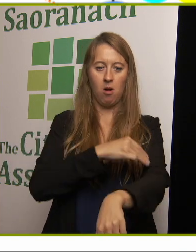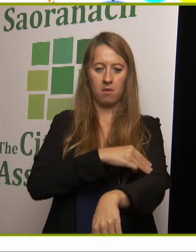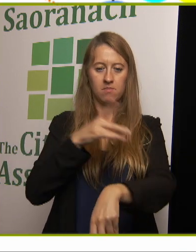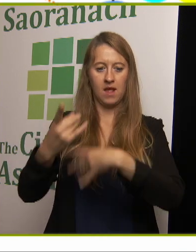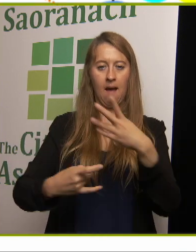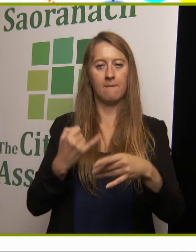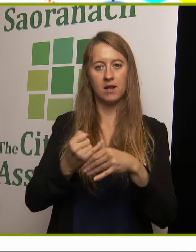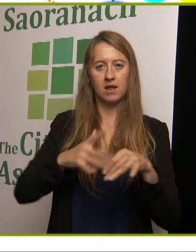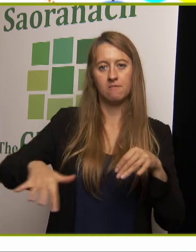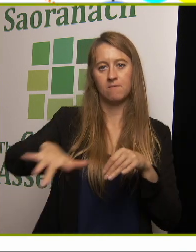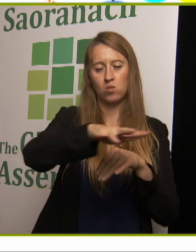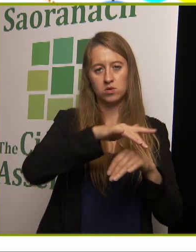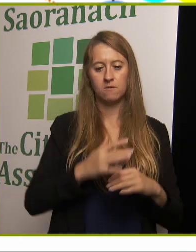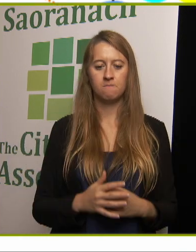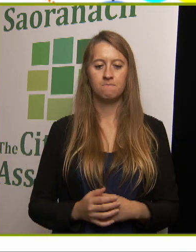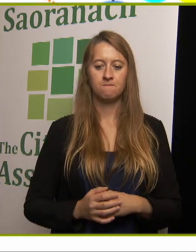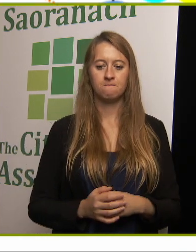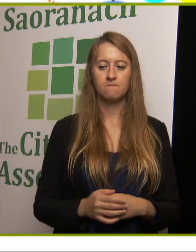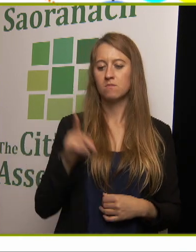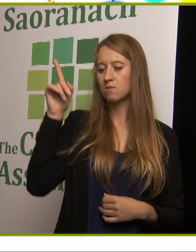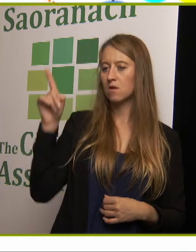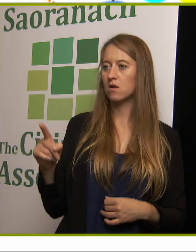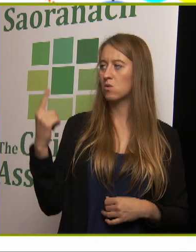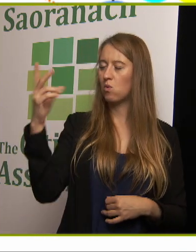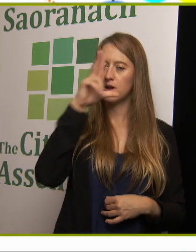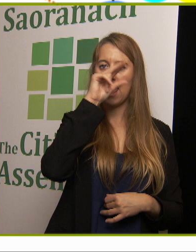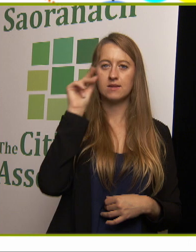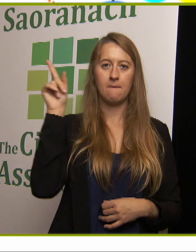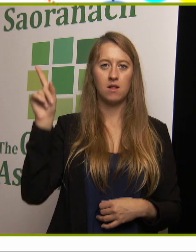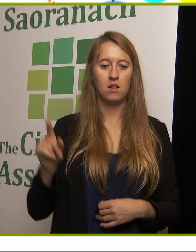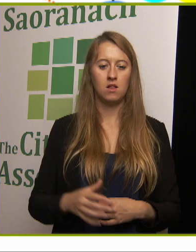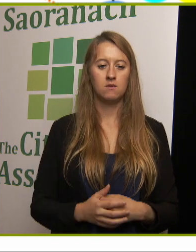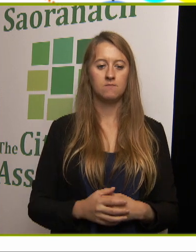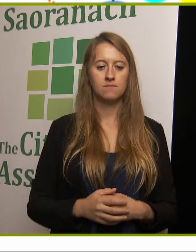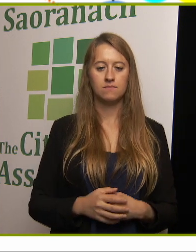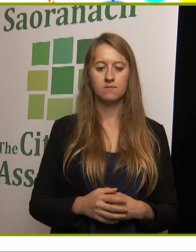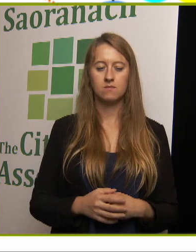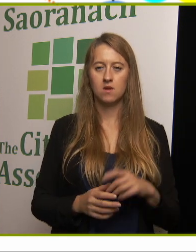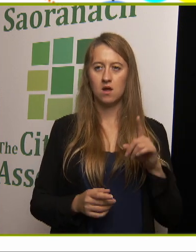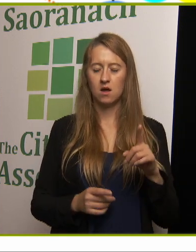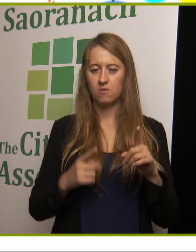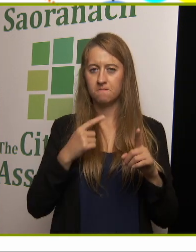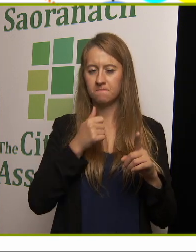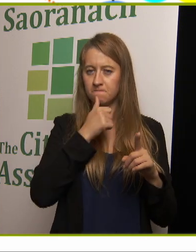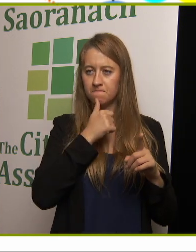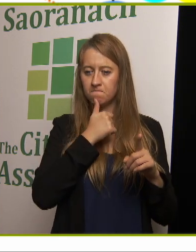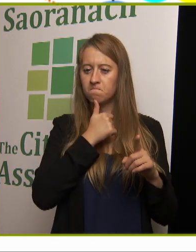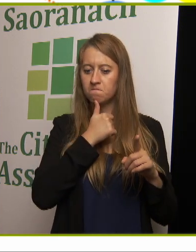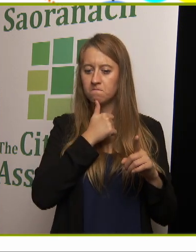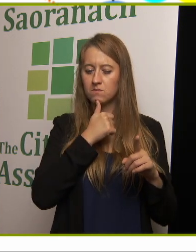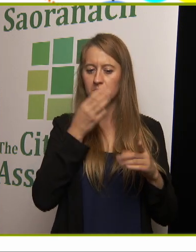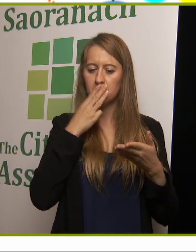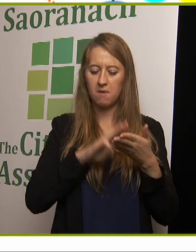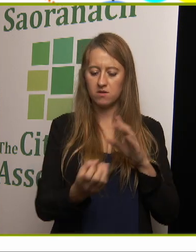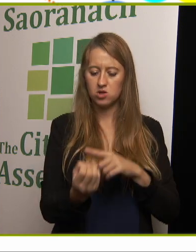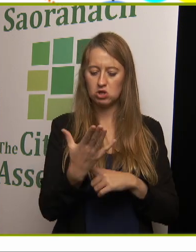So this is just an example. One of the drivers we have is our need food. Oh, sorry, I'm just getting a message up